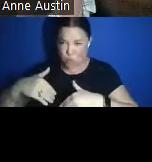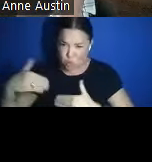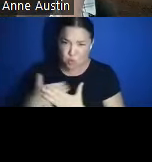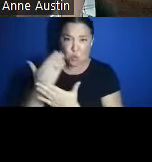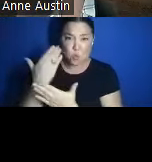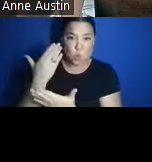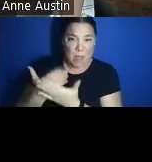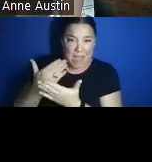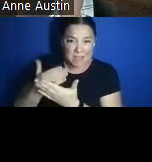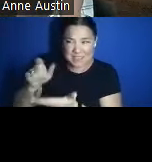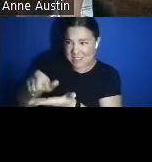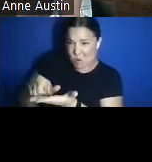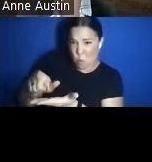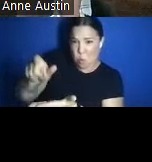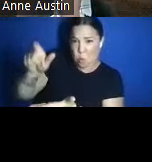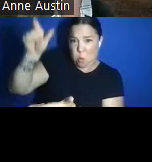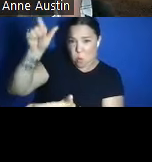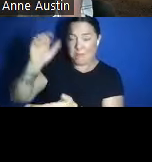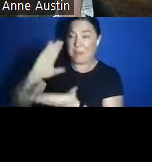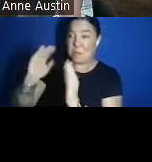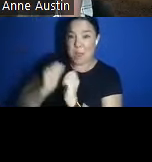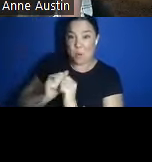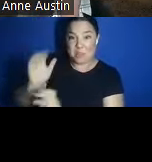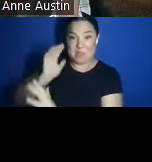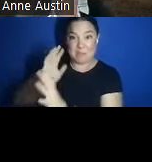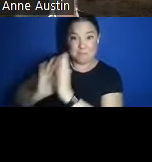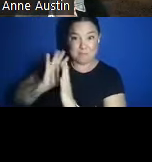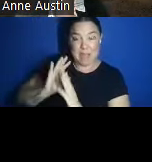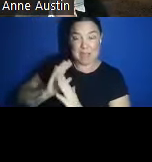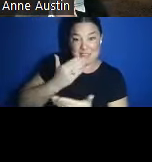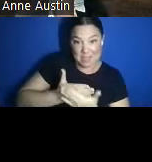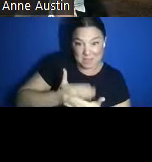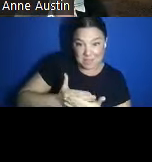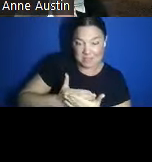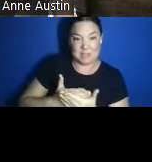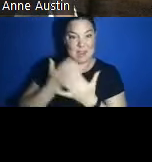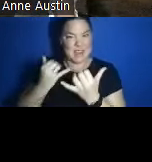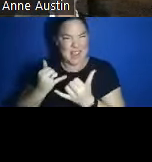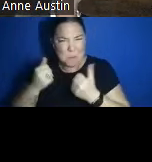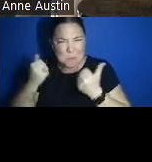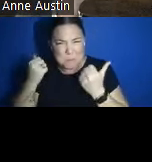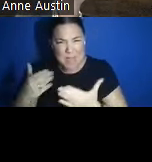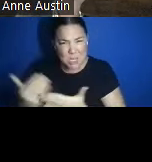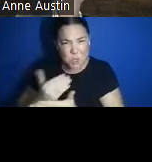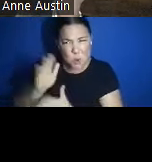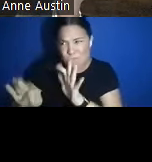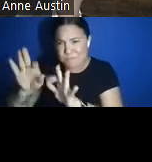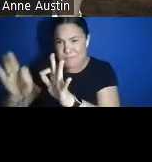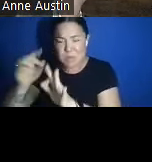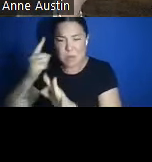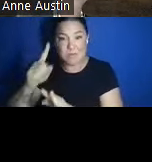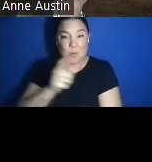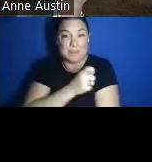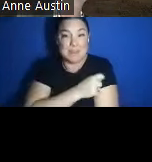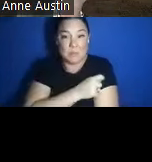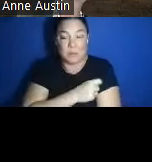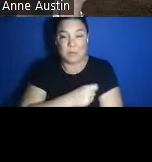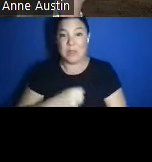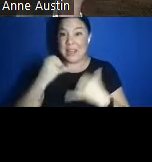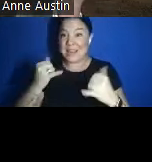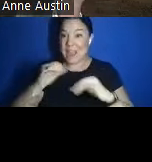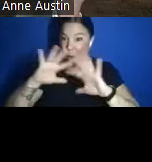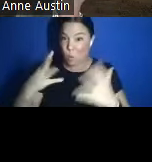around tattooing in the past in the 21st century. In fact, there are more publications worldwide